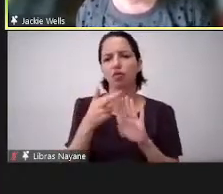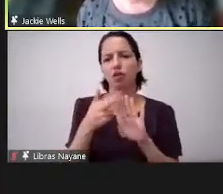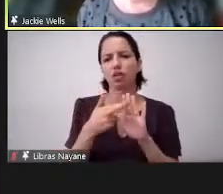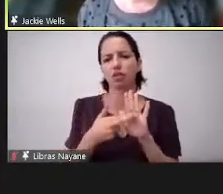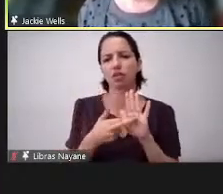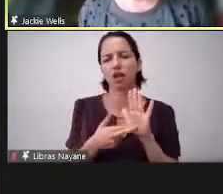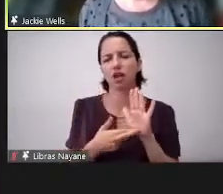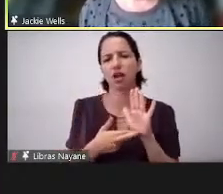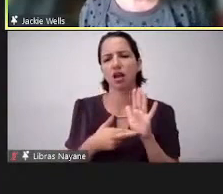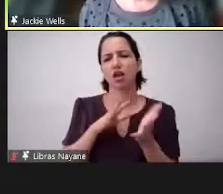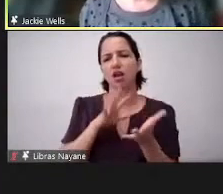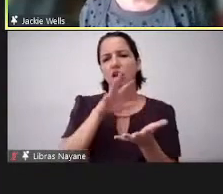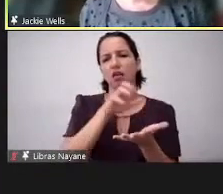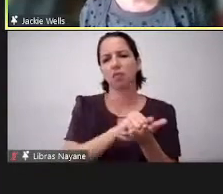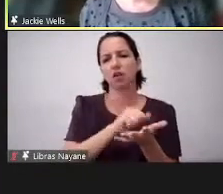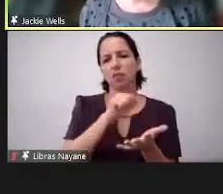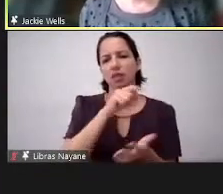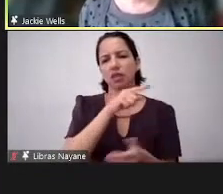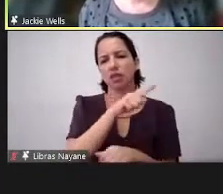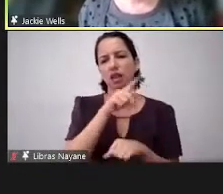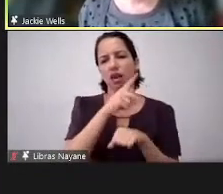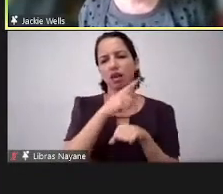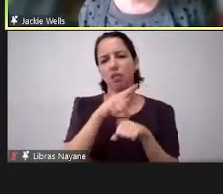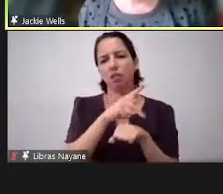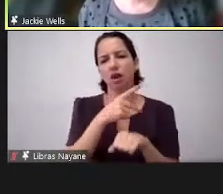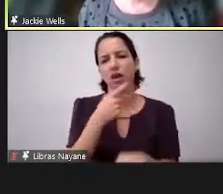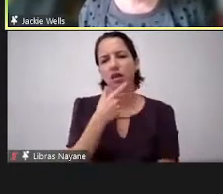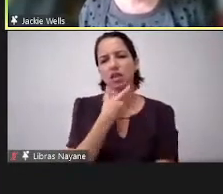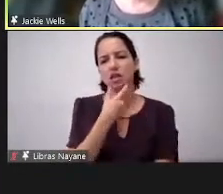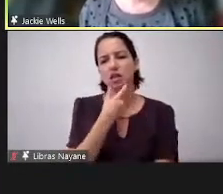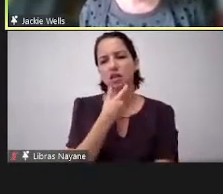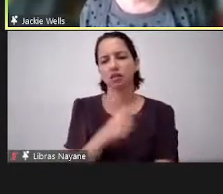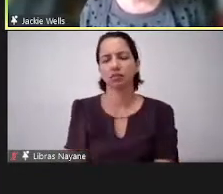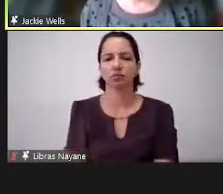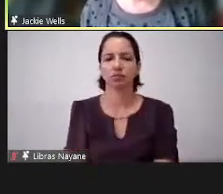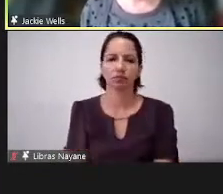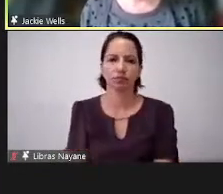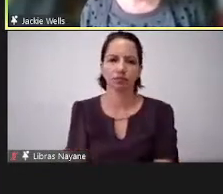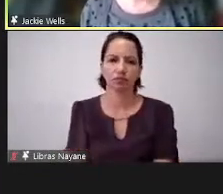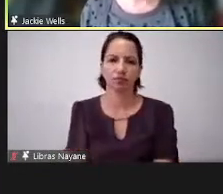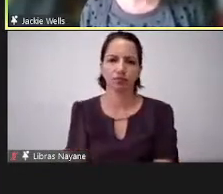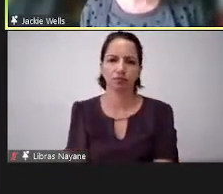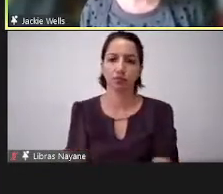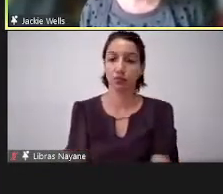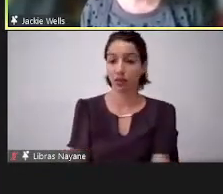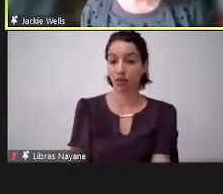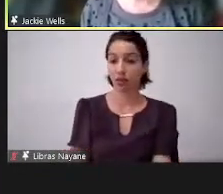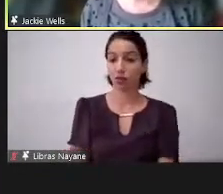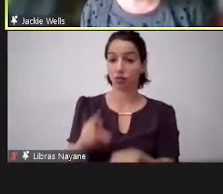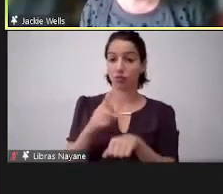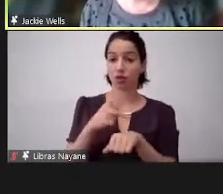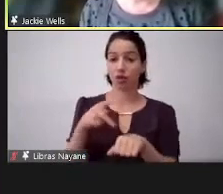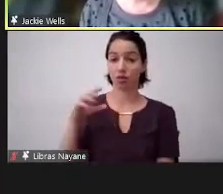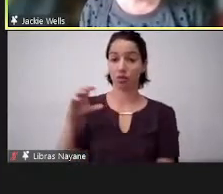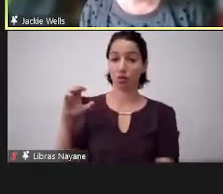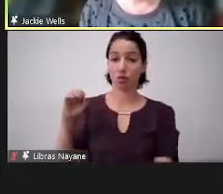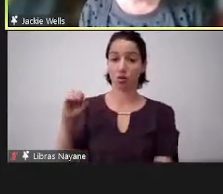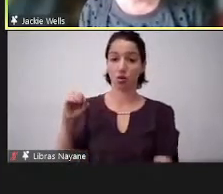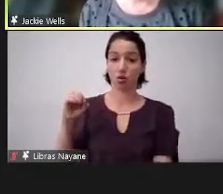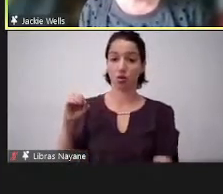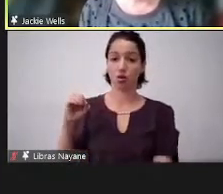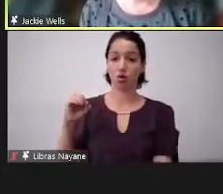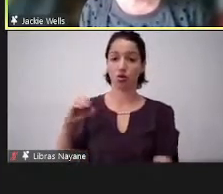So among OECD countries, it's fair to say that the EET system